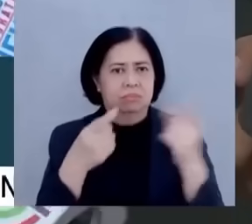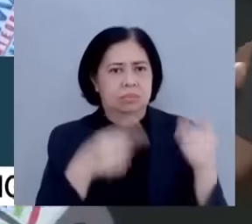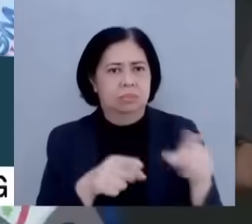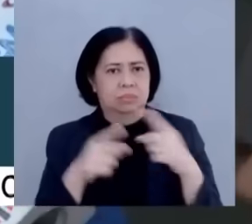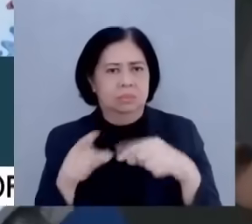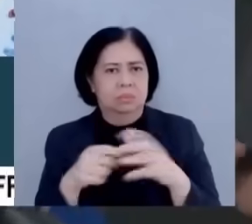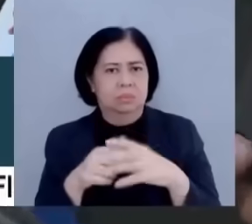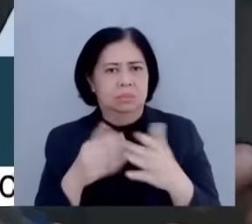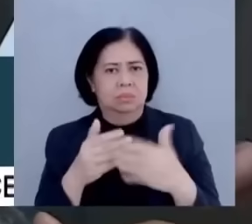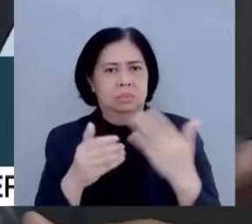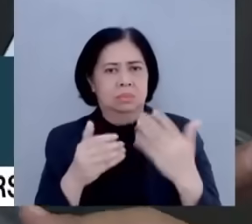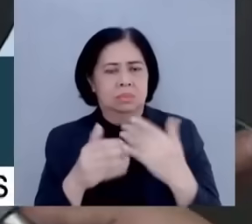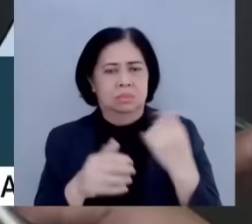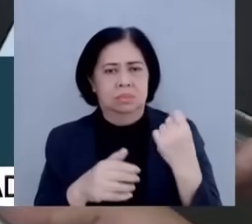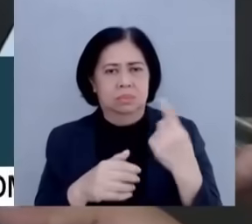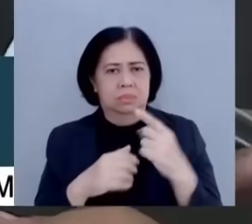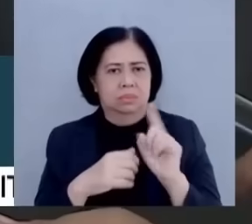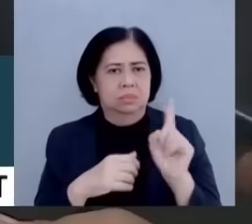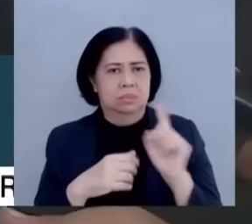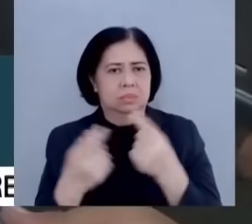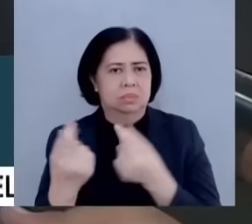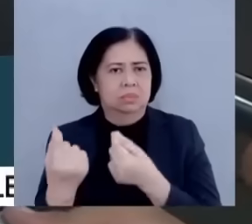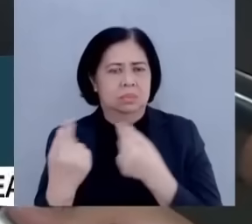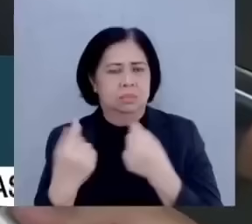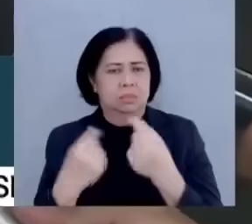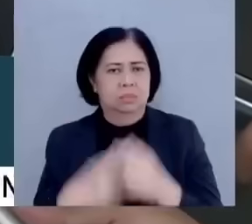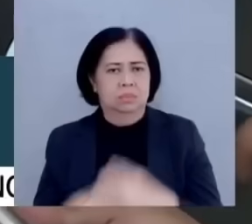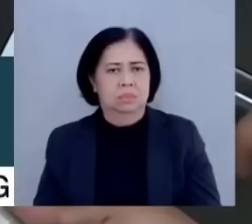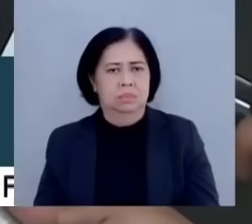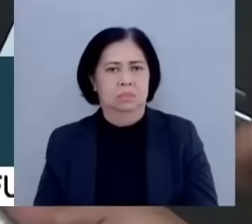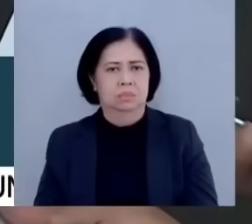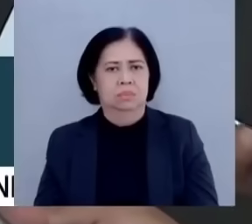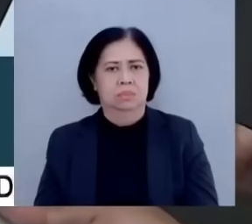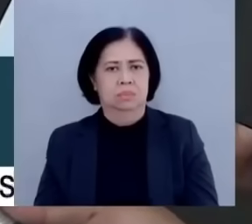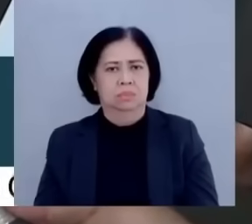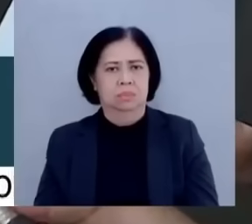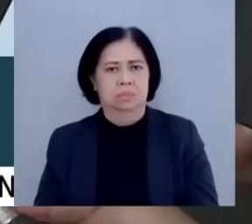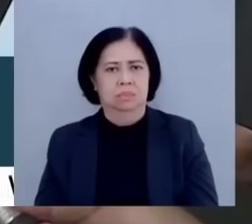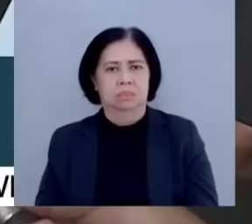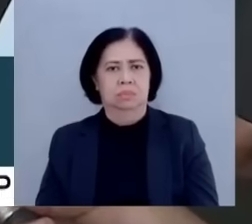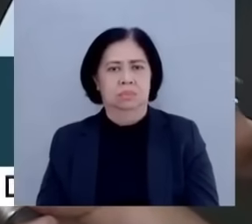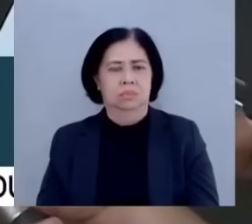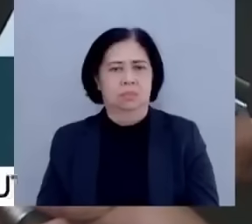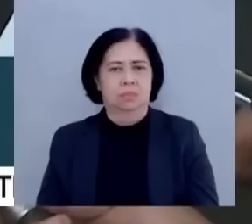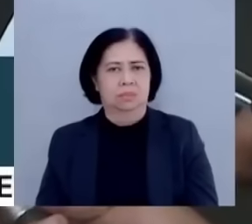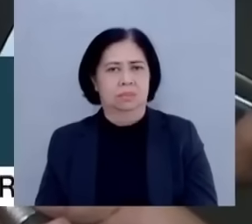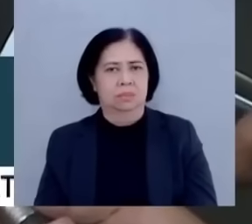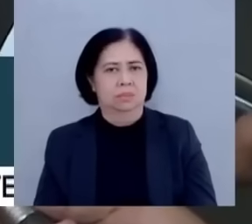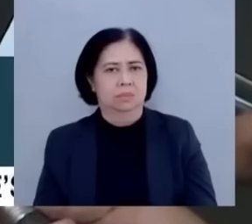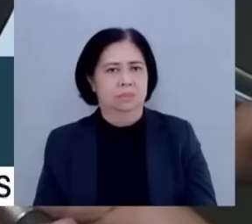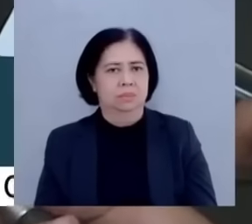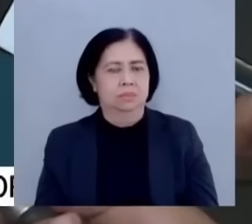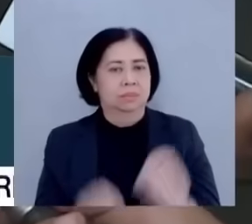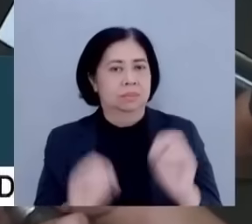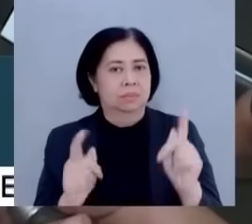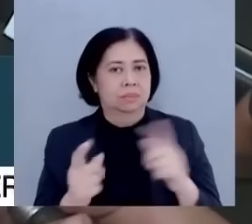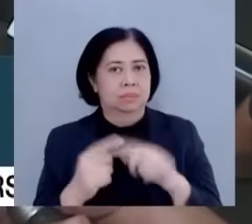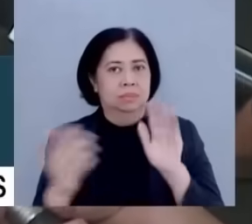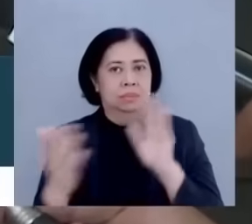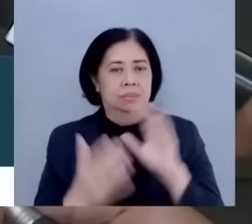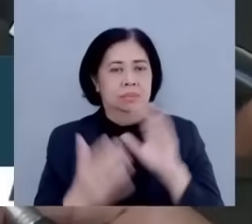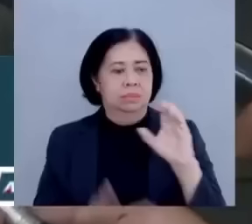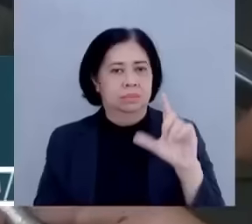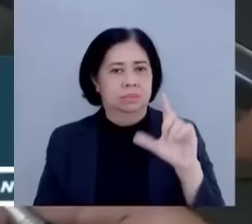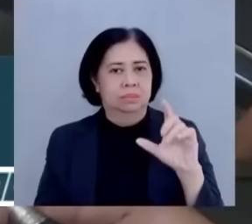Madali lang maintindihan kung anong ginagawa nila. Okay. Last question, please. Last question. Humarap na si Colonel na last point,